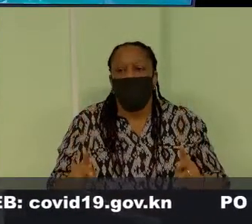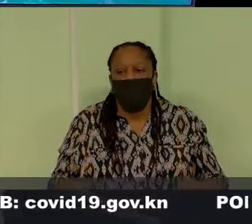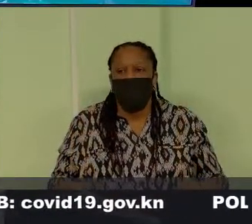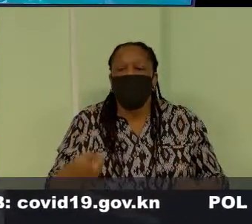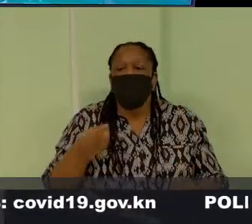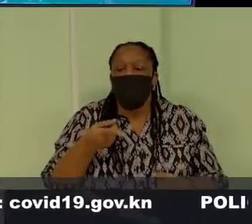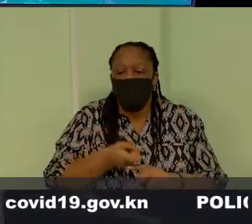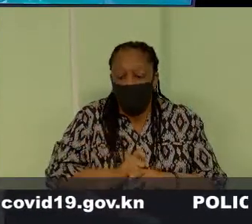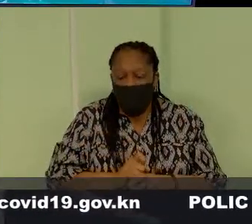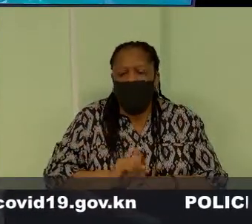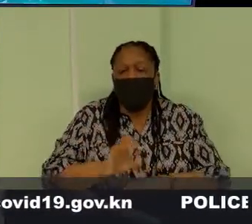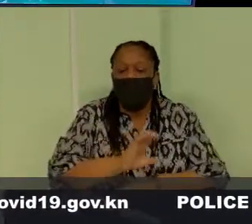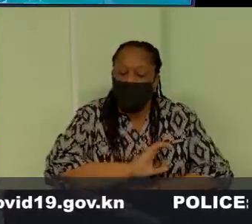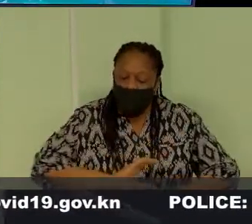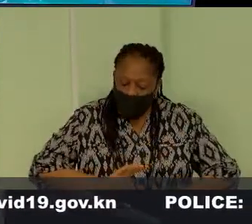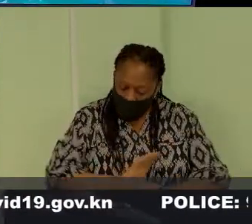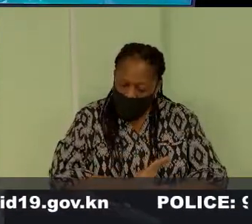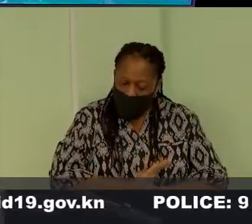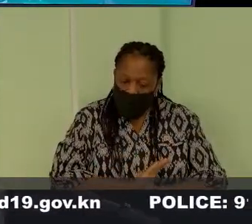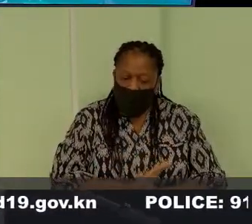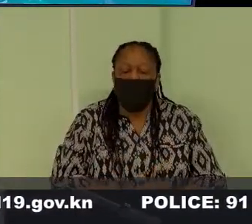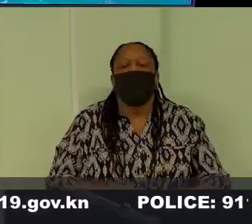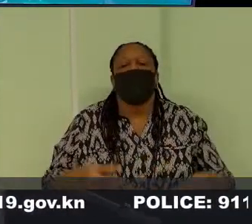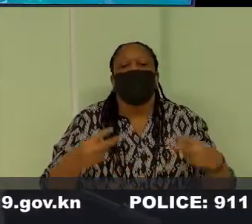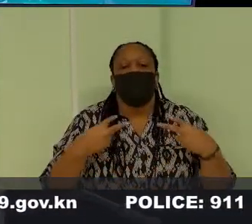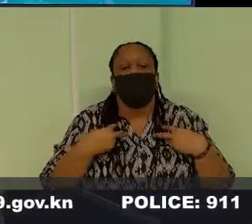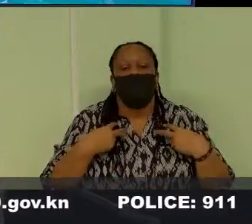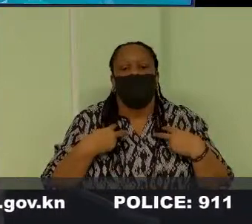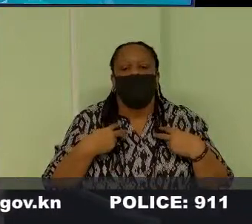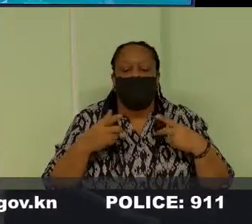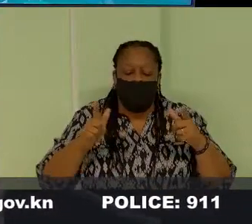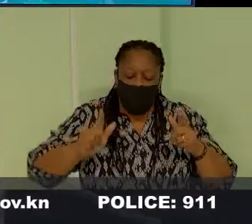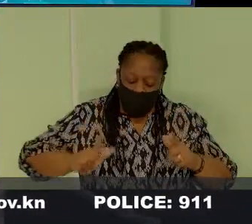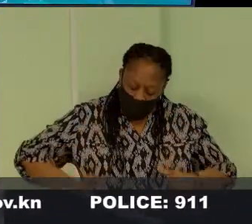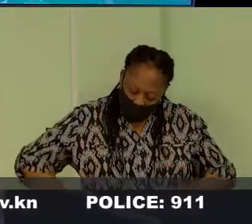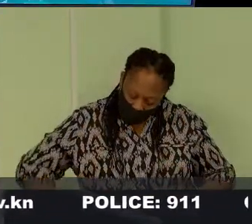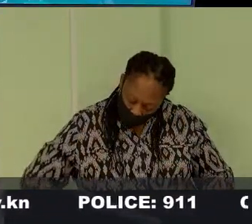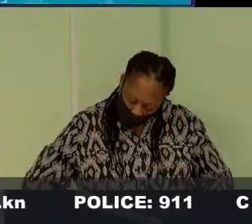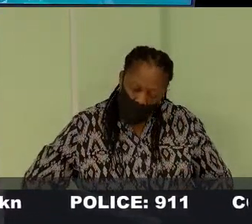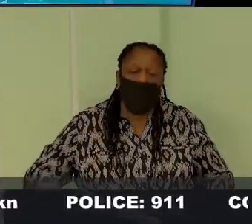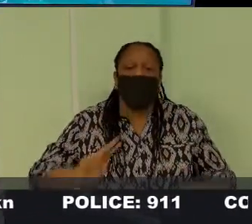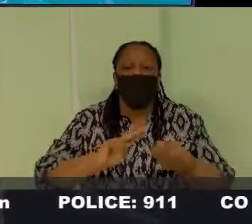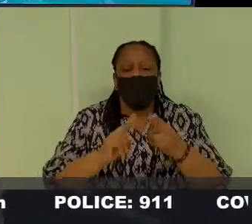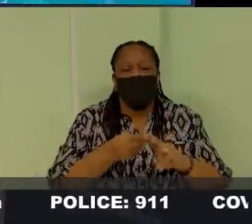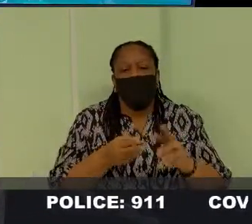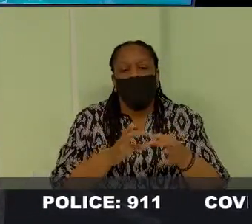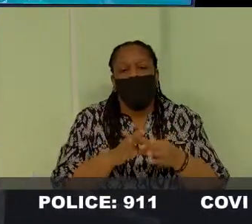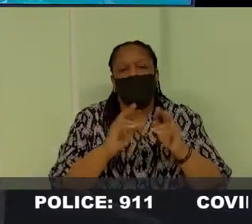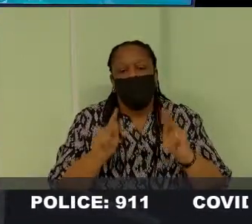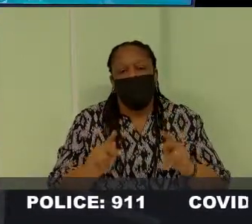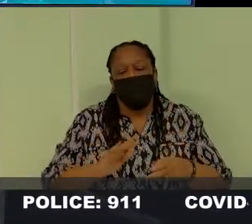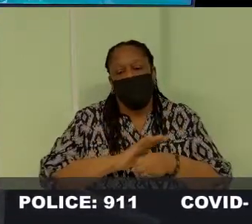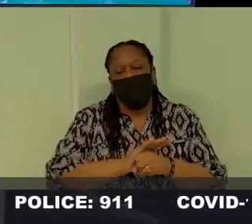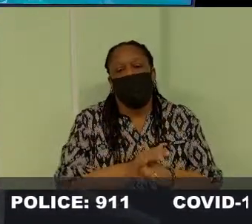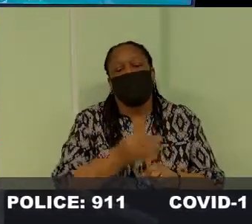assuming the same risk because we have the same level per 100,000 relatively of COVID-19